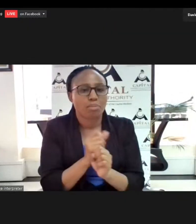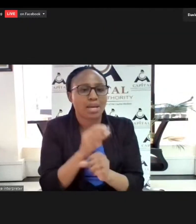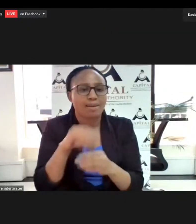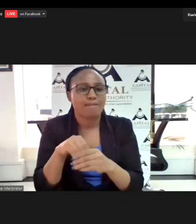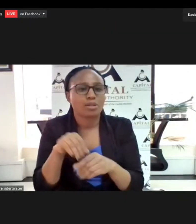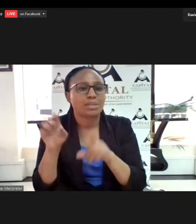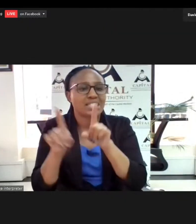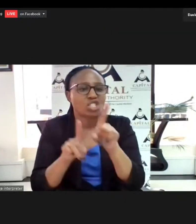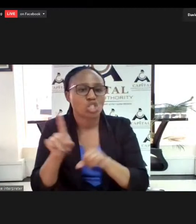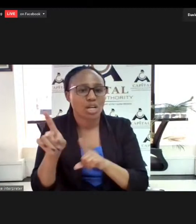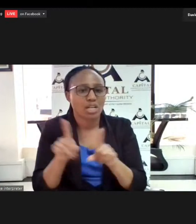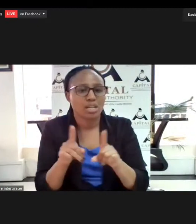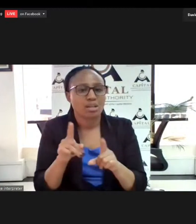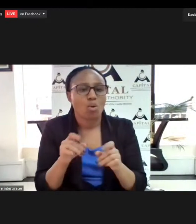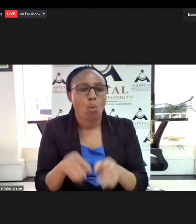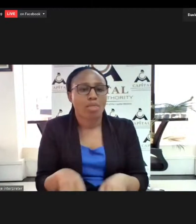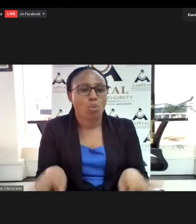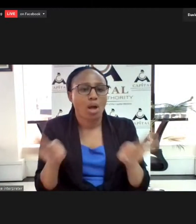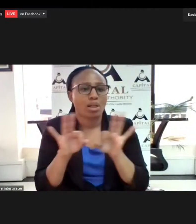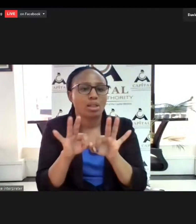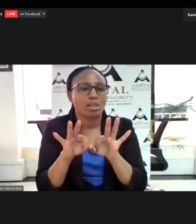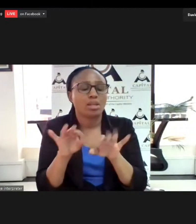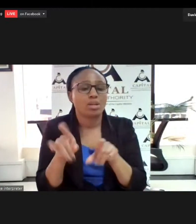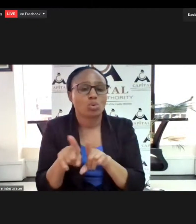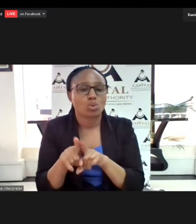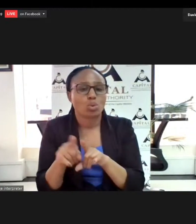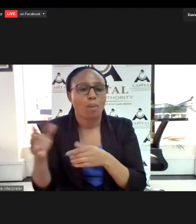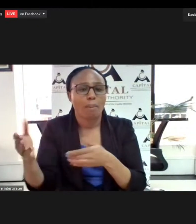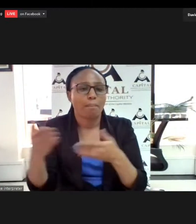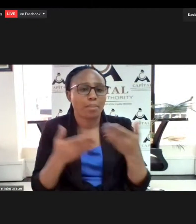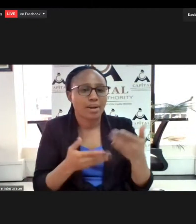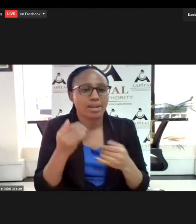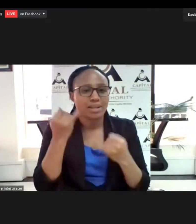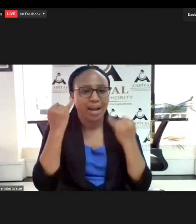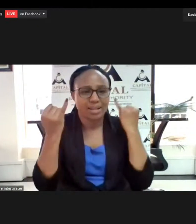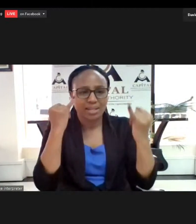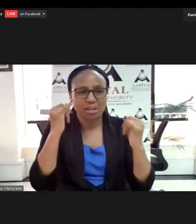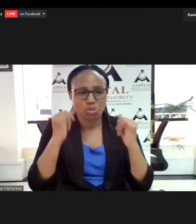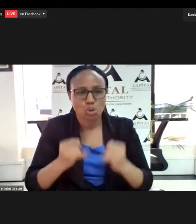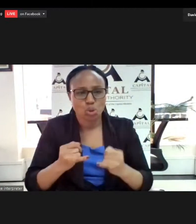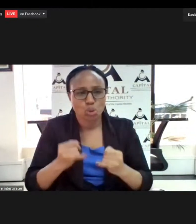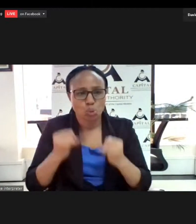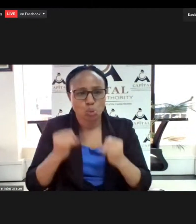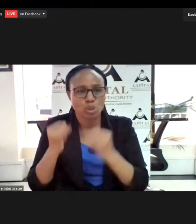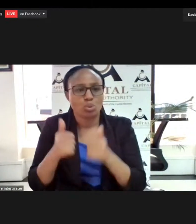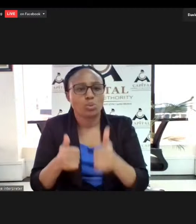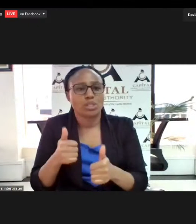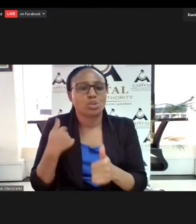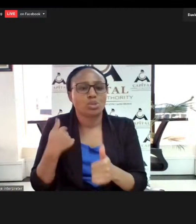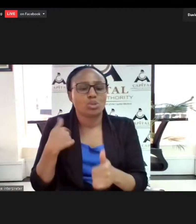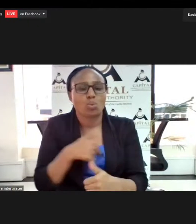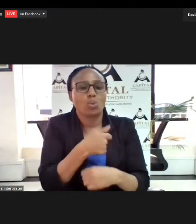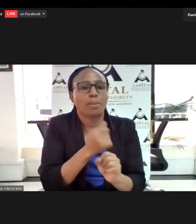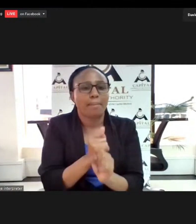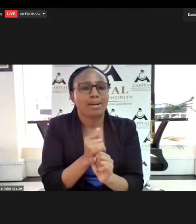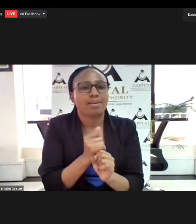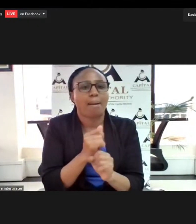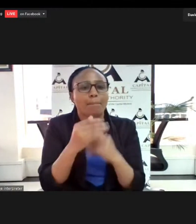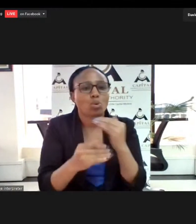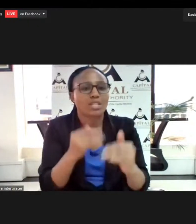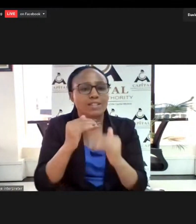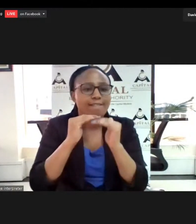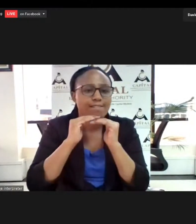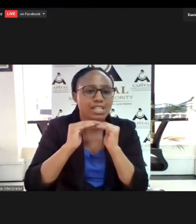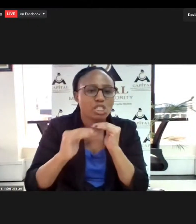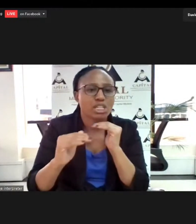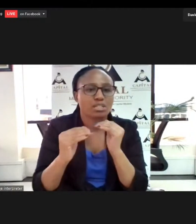journey worthwhile, and also bring on these new ideas that will make the process more efficient. And